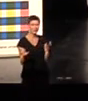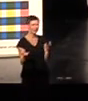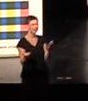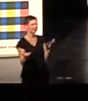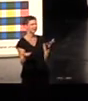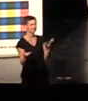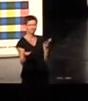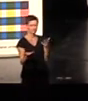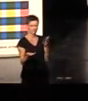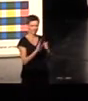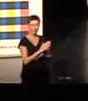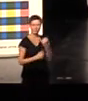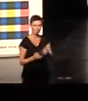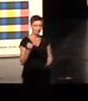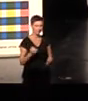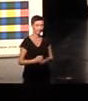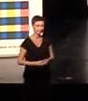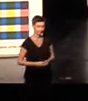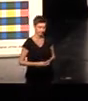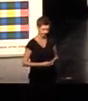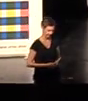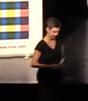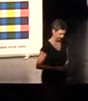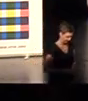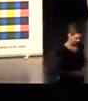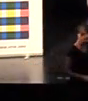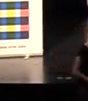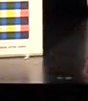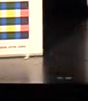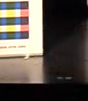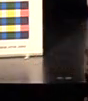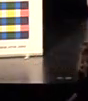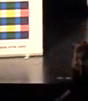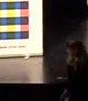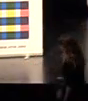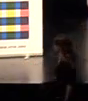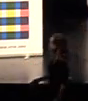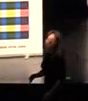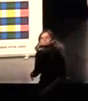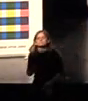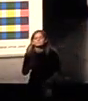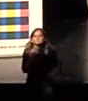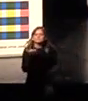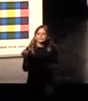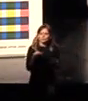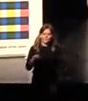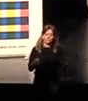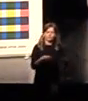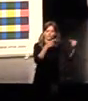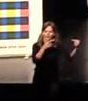en de track i prefer to verdiepen benjamin barber who the globalization and